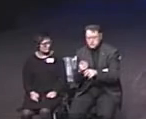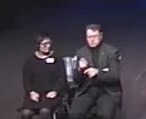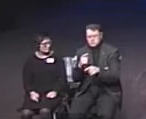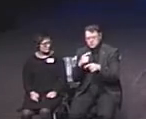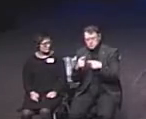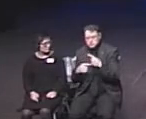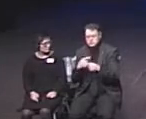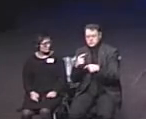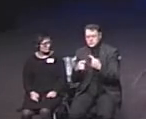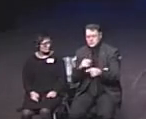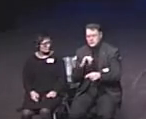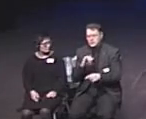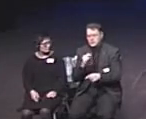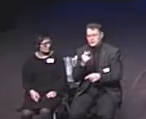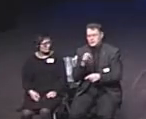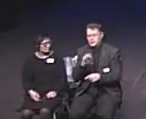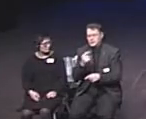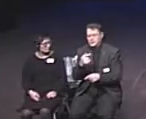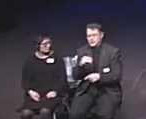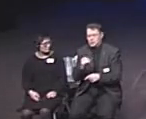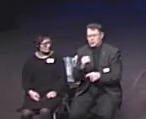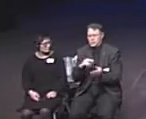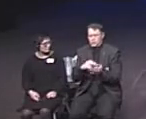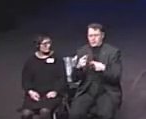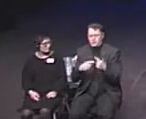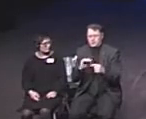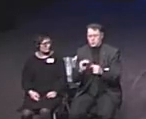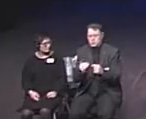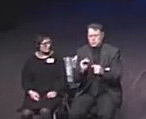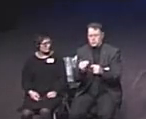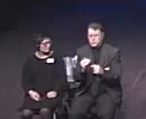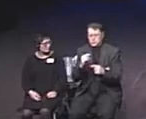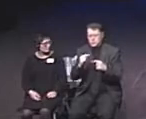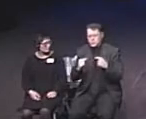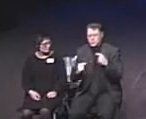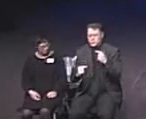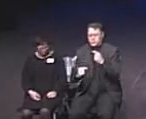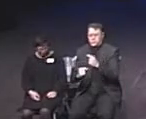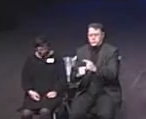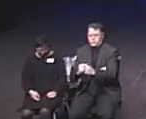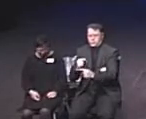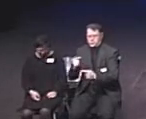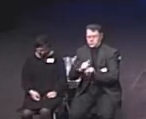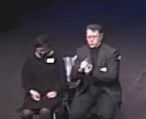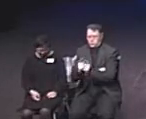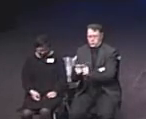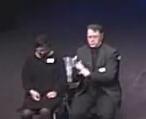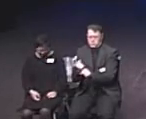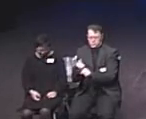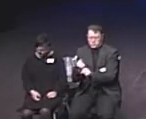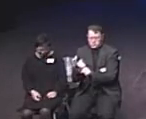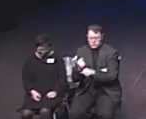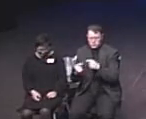call this our iteration project, where we changed from one thing to another. We wanted